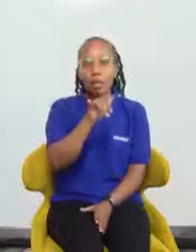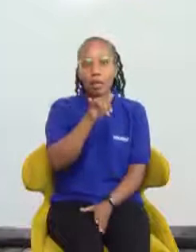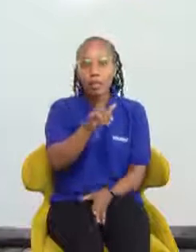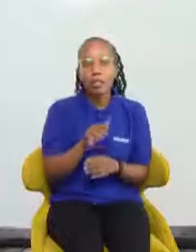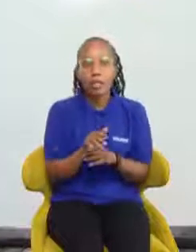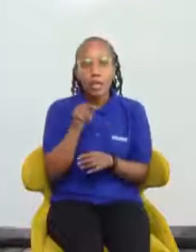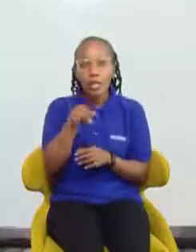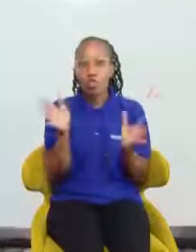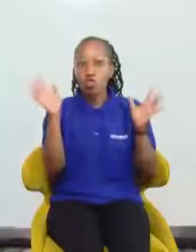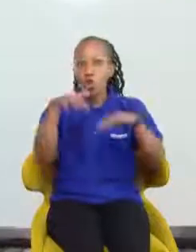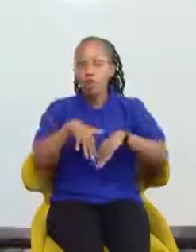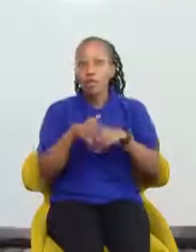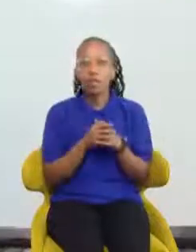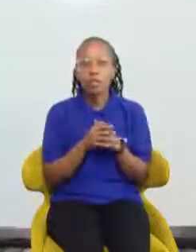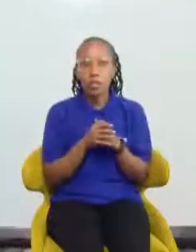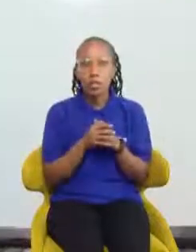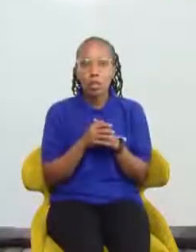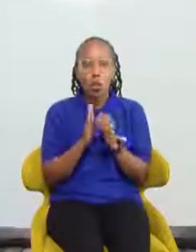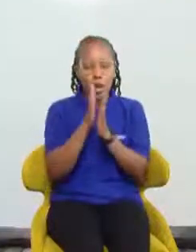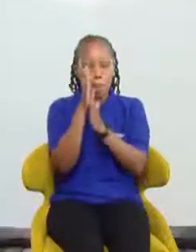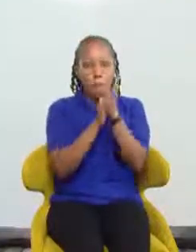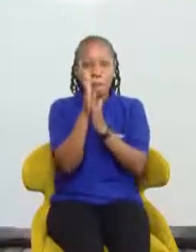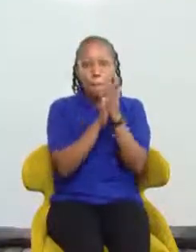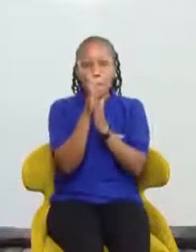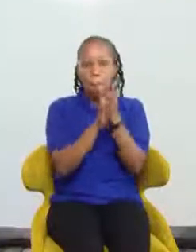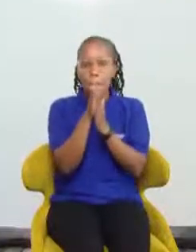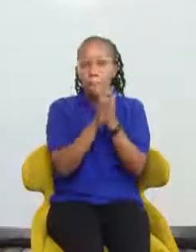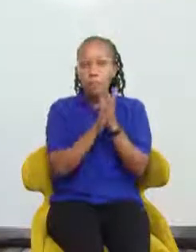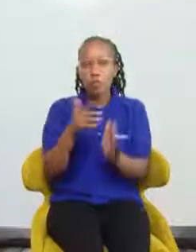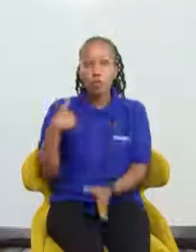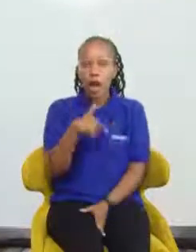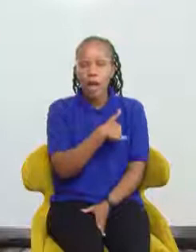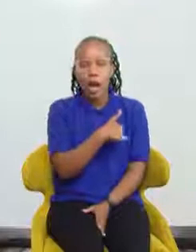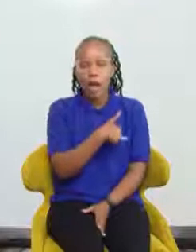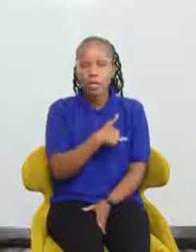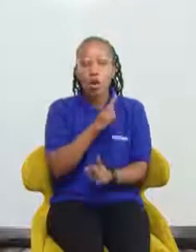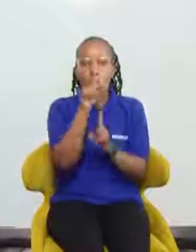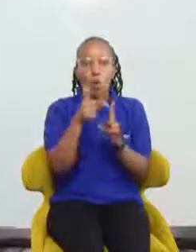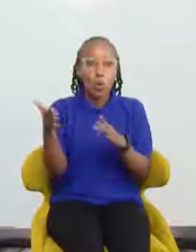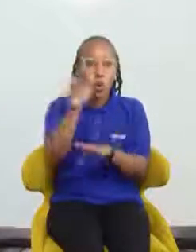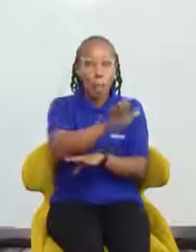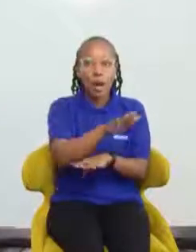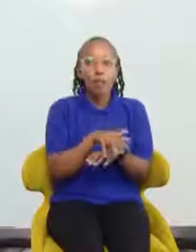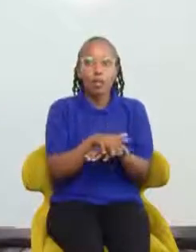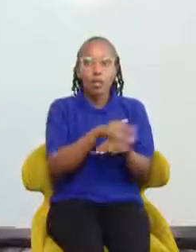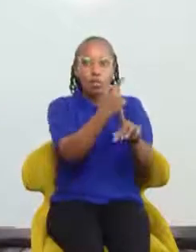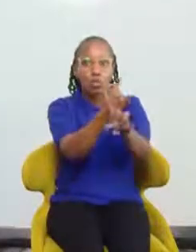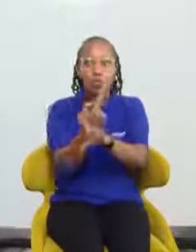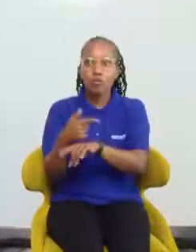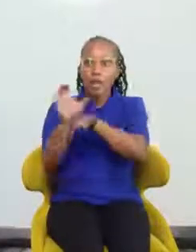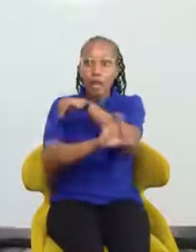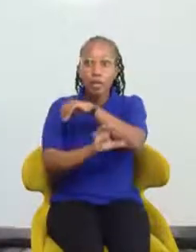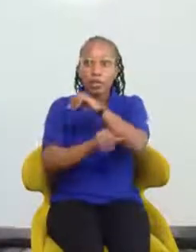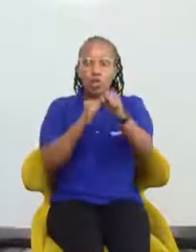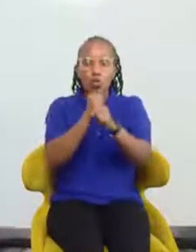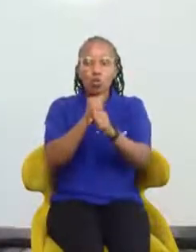this conference will motivate us when we go to our respective countries to do what we can, you